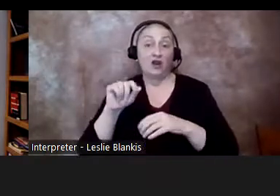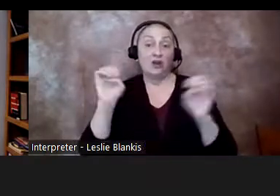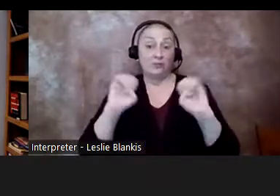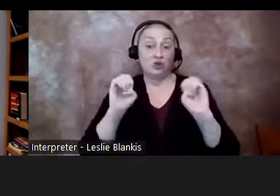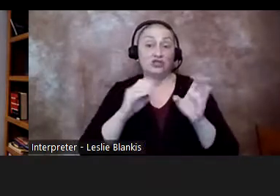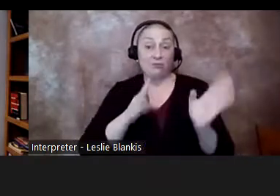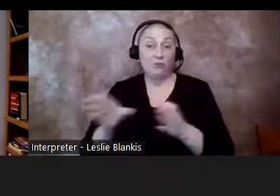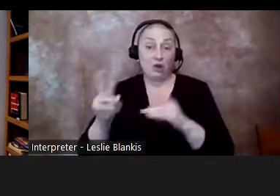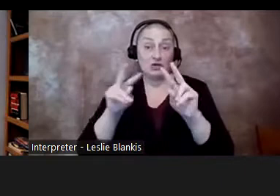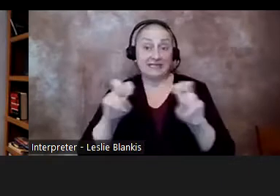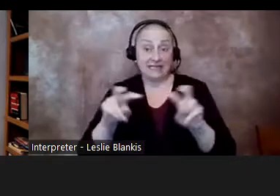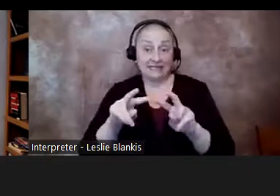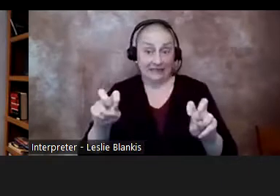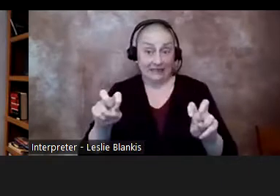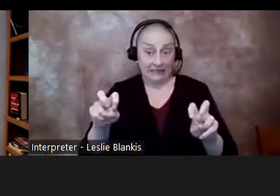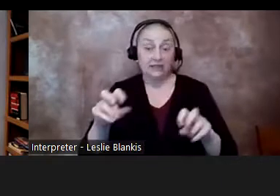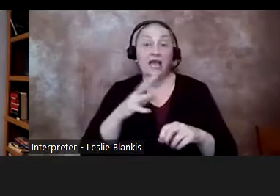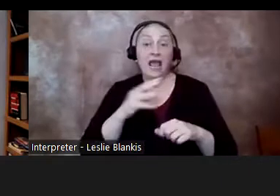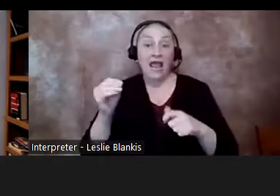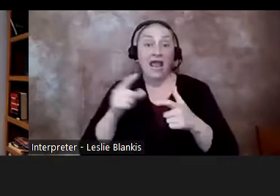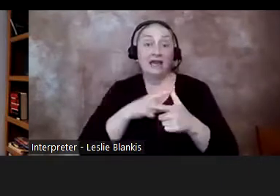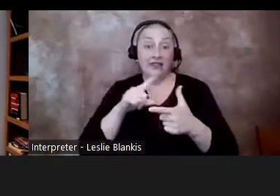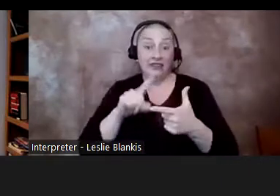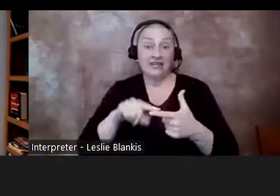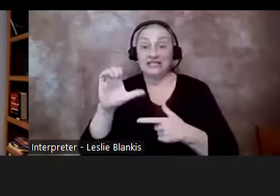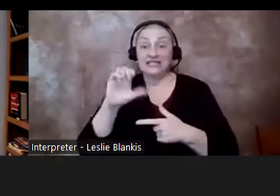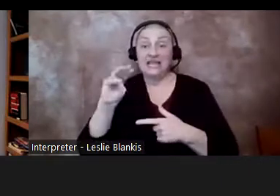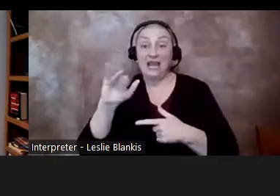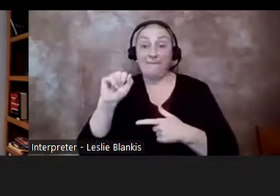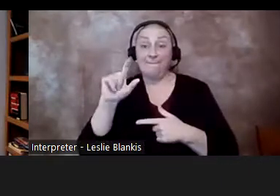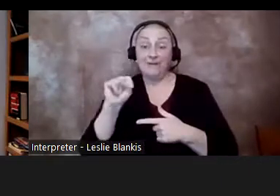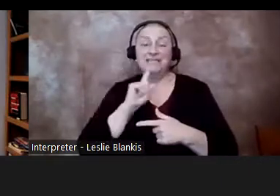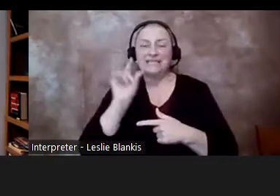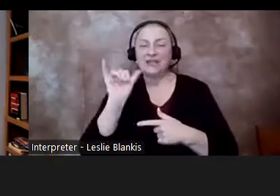And then CMIST is that communication resource,